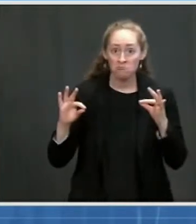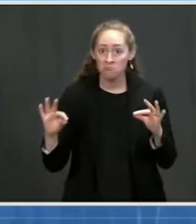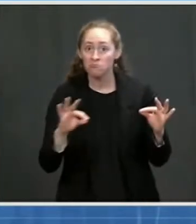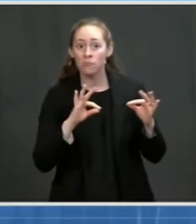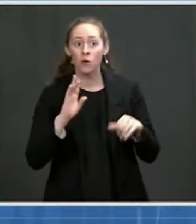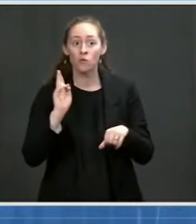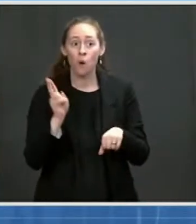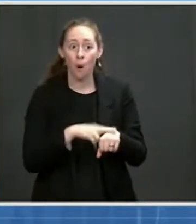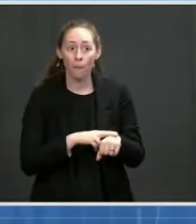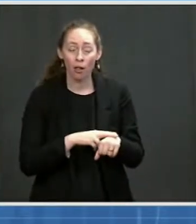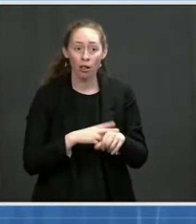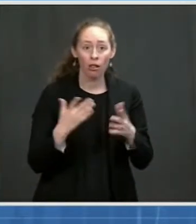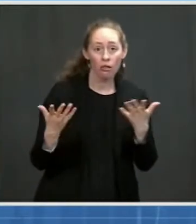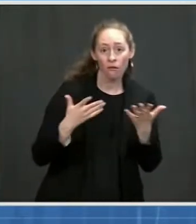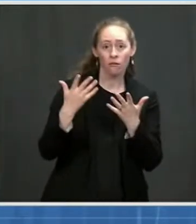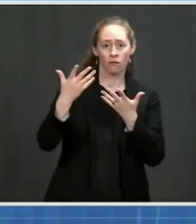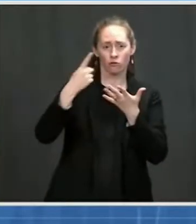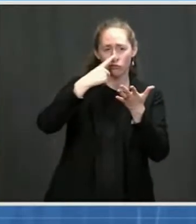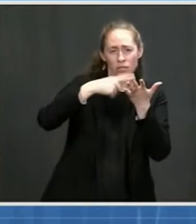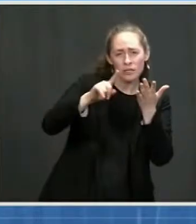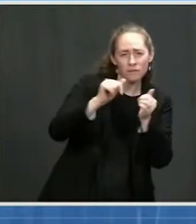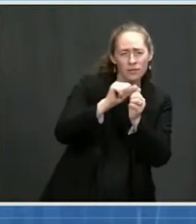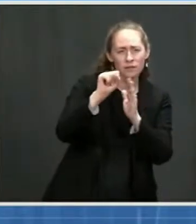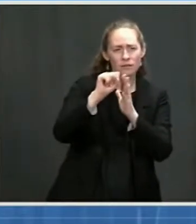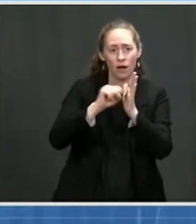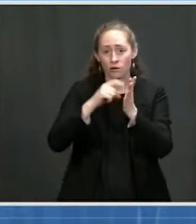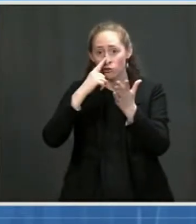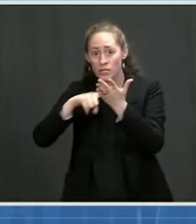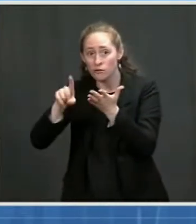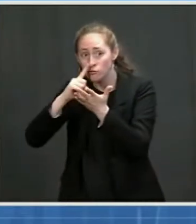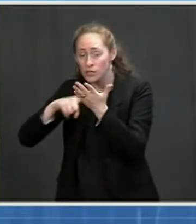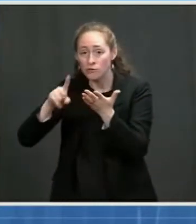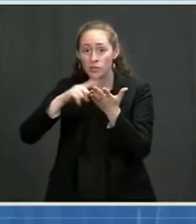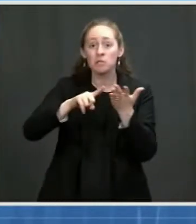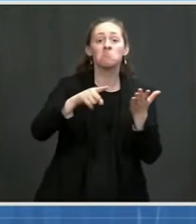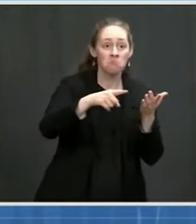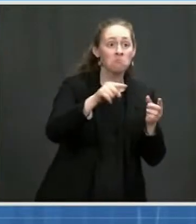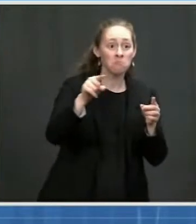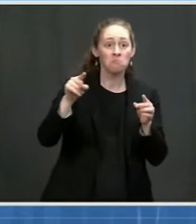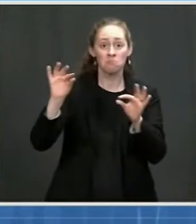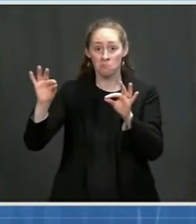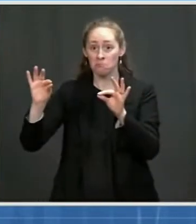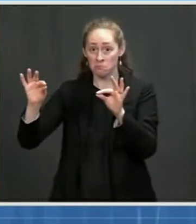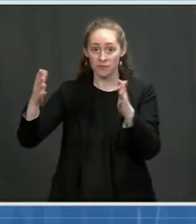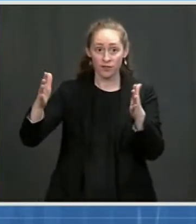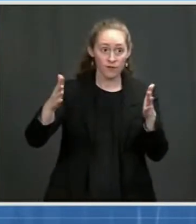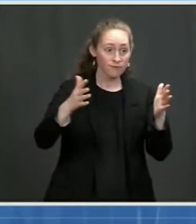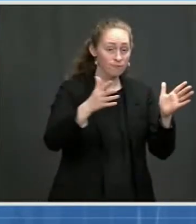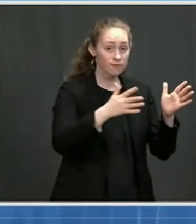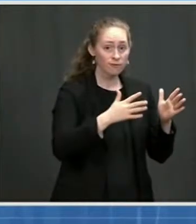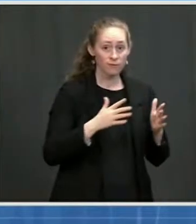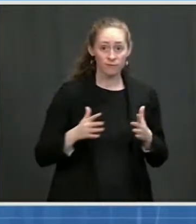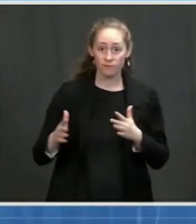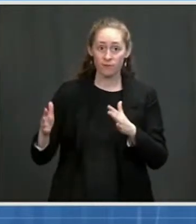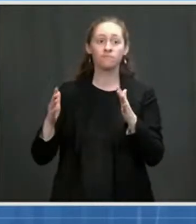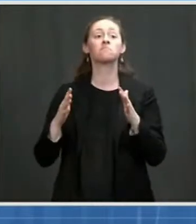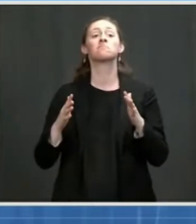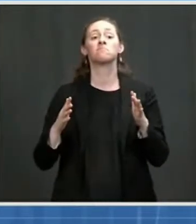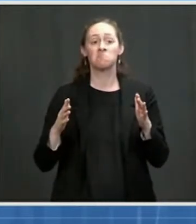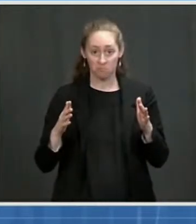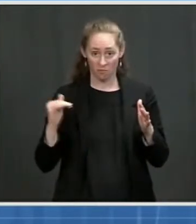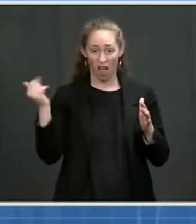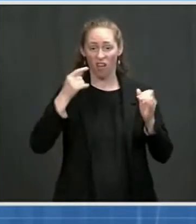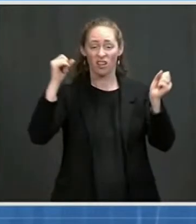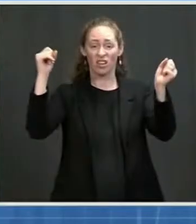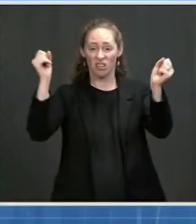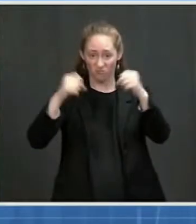use every single dose possible, as you heard Dr. Nunez-Smith talk about, making sure that we reach out to people as aggressively as possible where